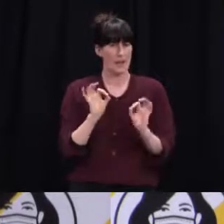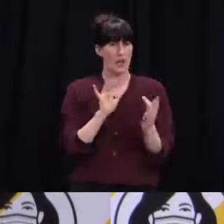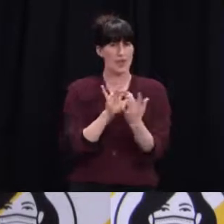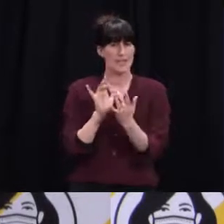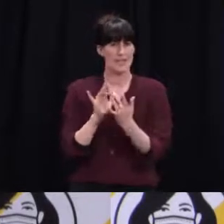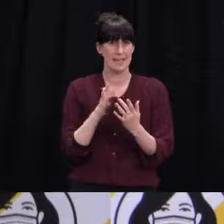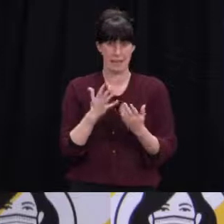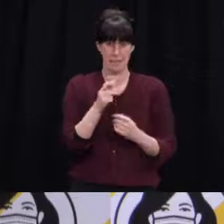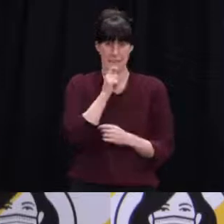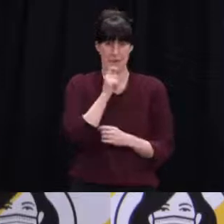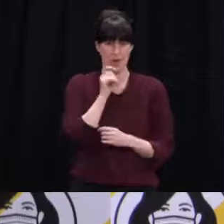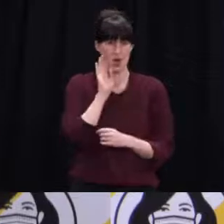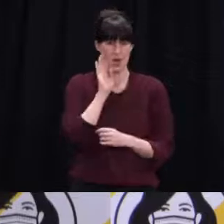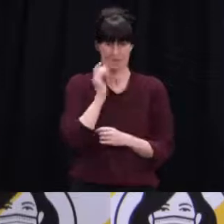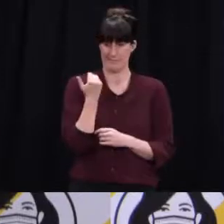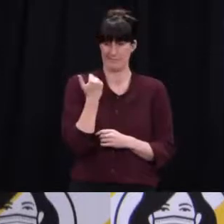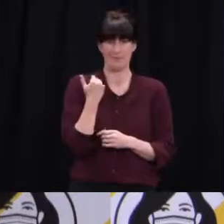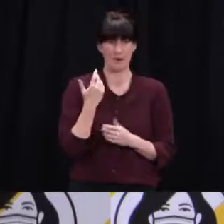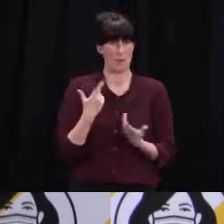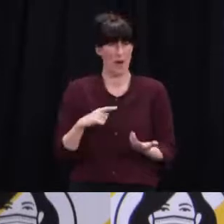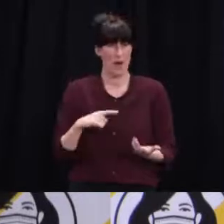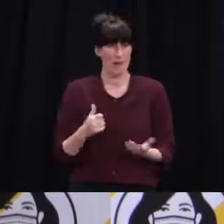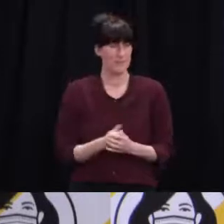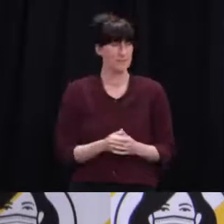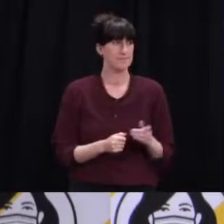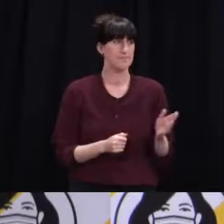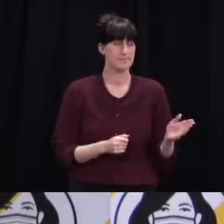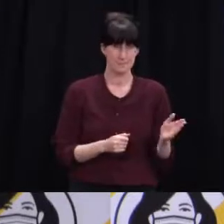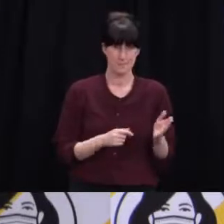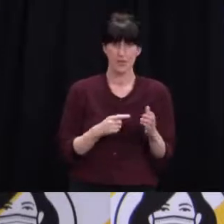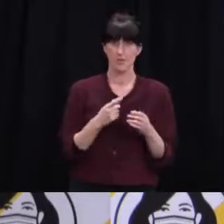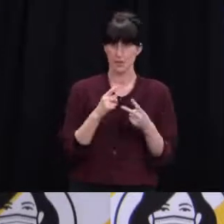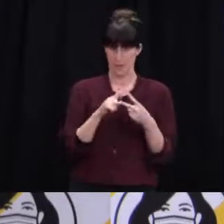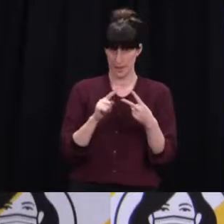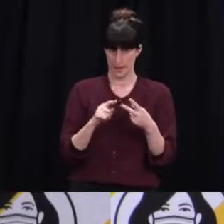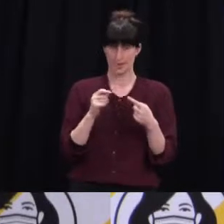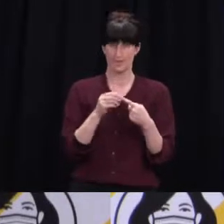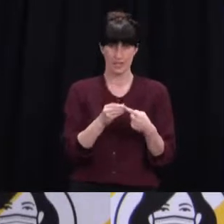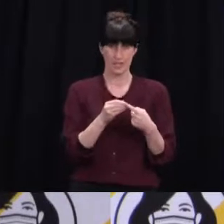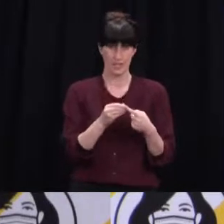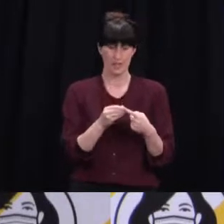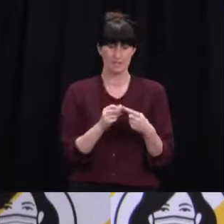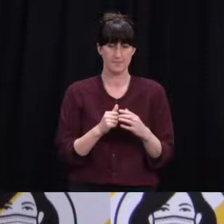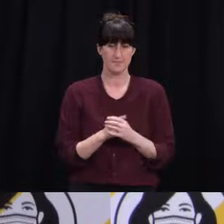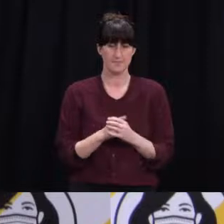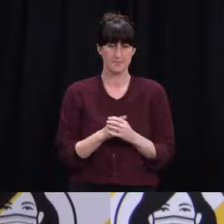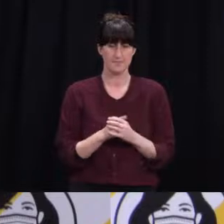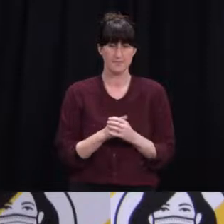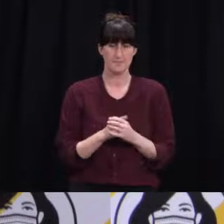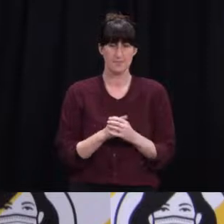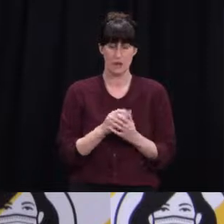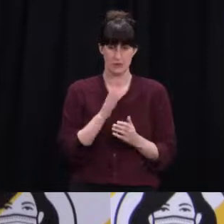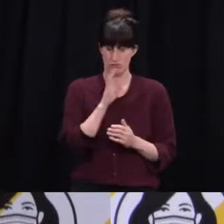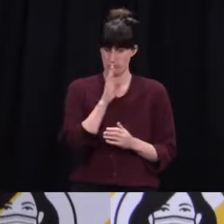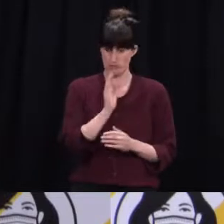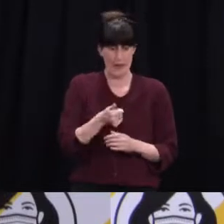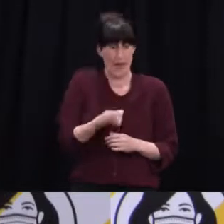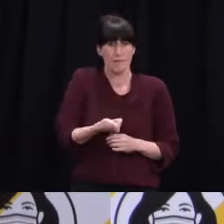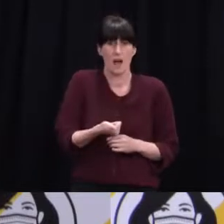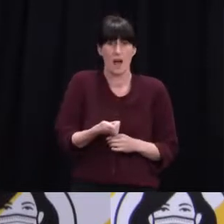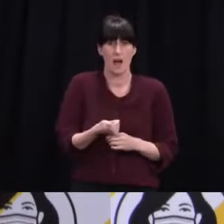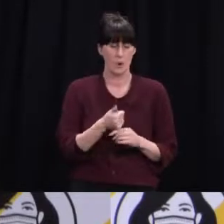before it broke in the media? You've had more than a month to contact them and have not heard anything from you. Is that good enough? Yeah, 2 points just to reiterate. The